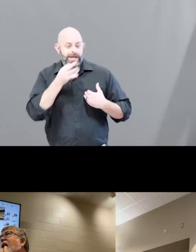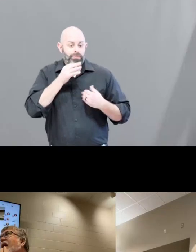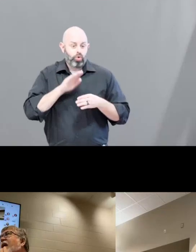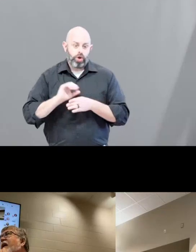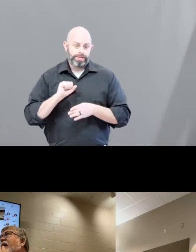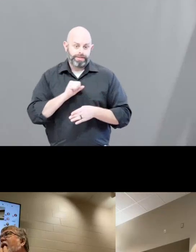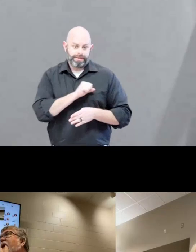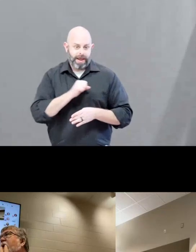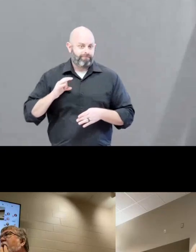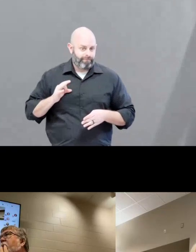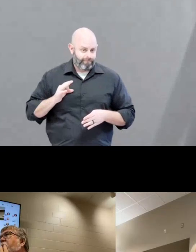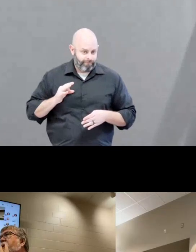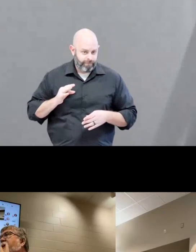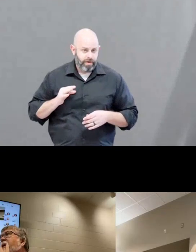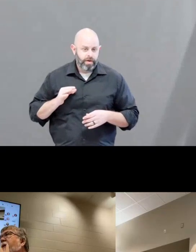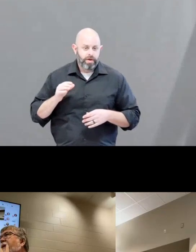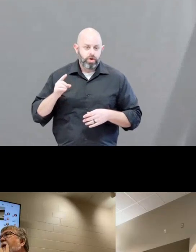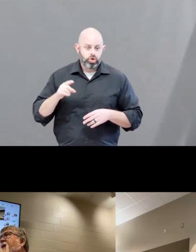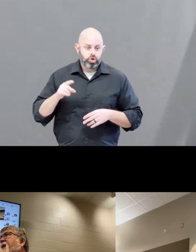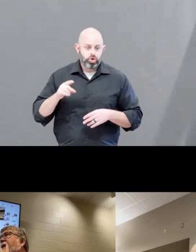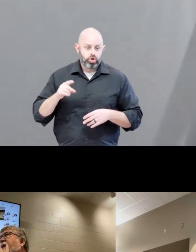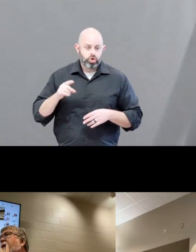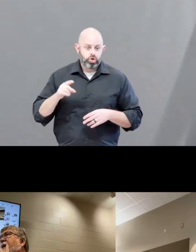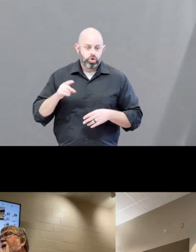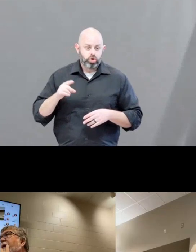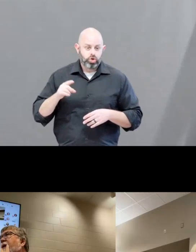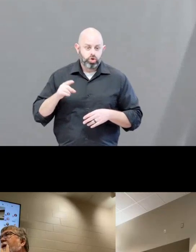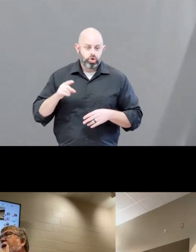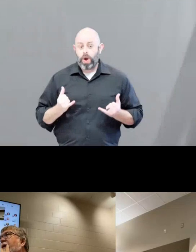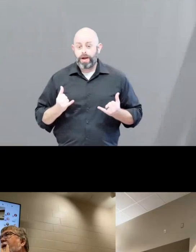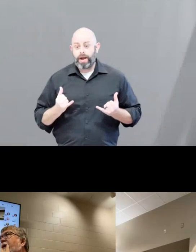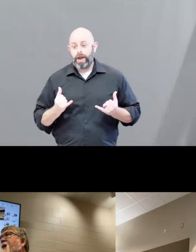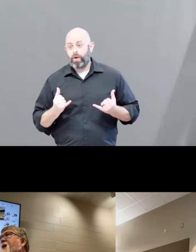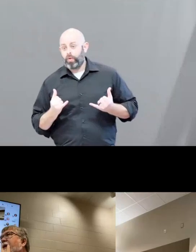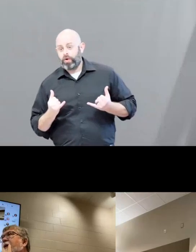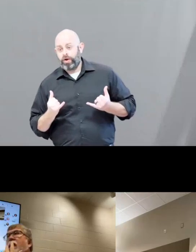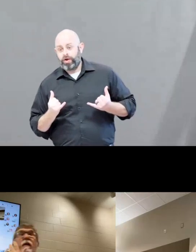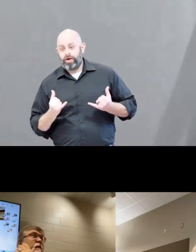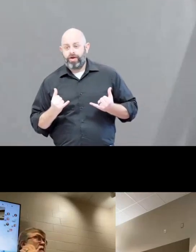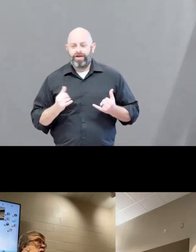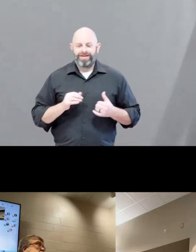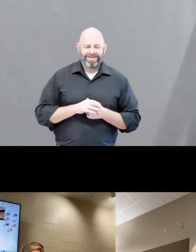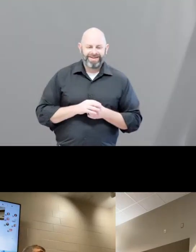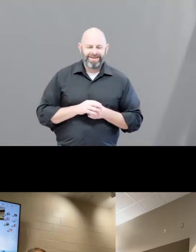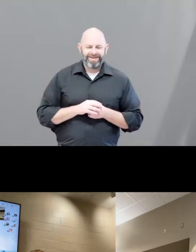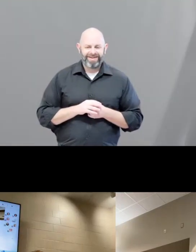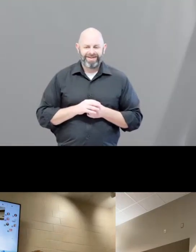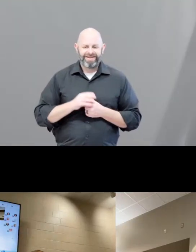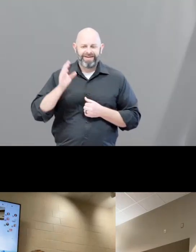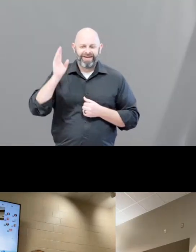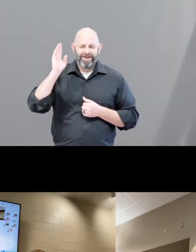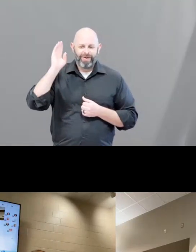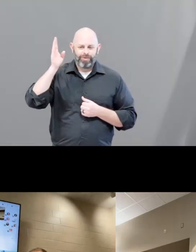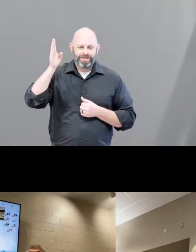our staff, and she's sitting in this very room. She presented at the NC